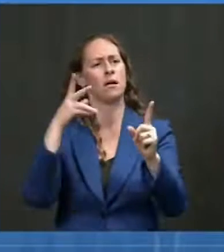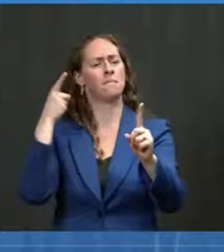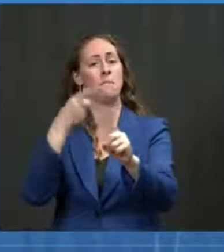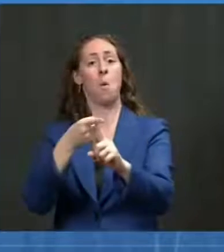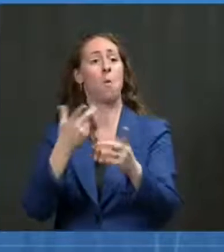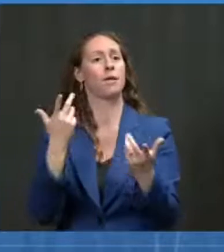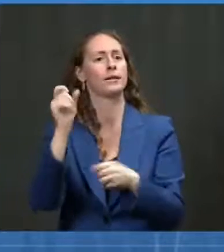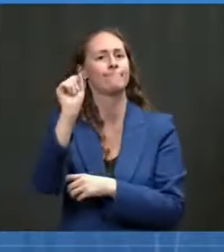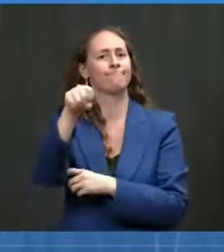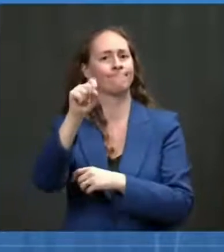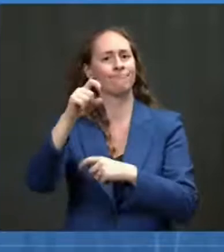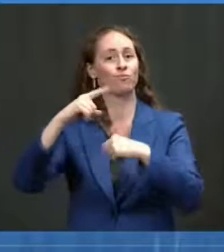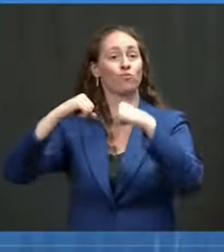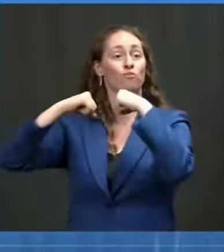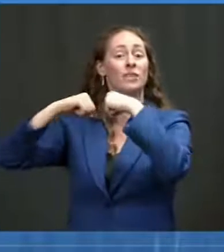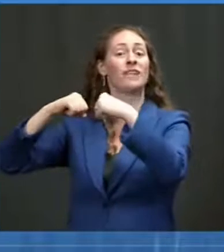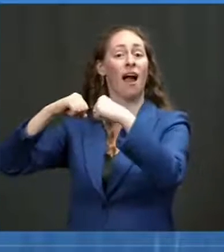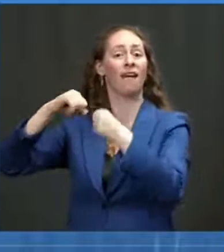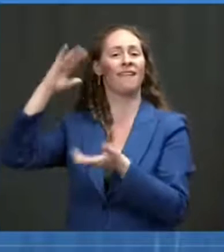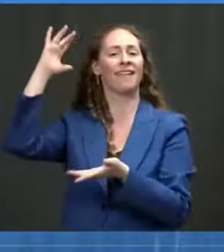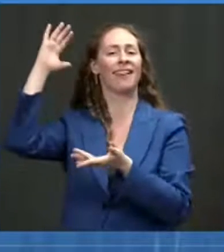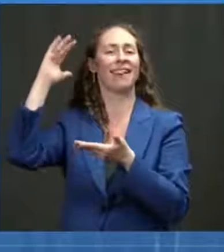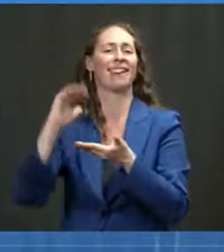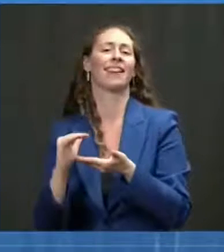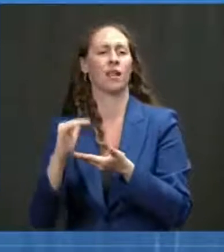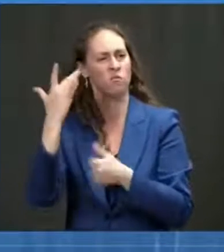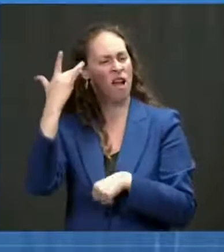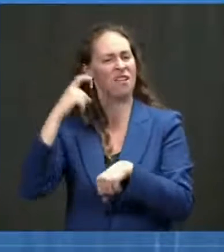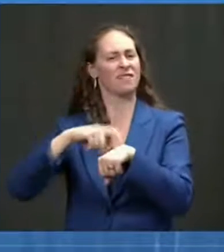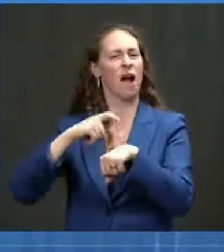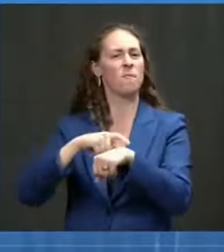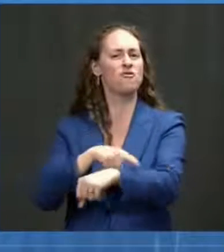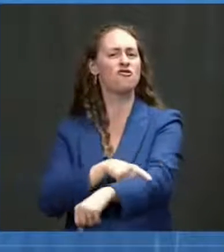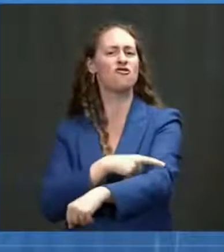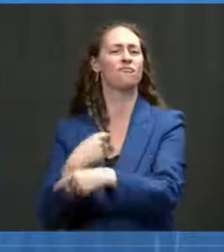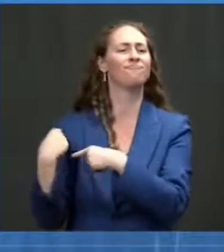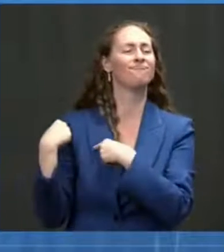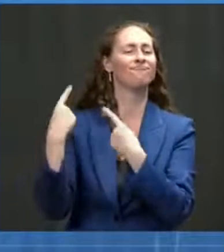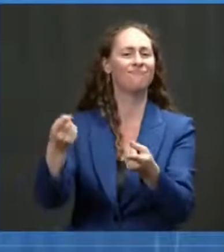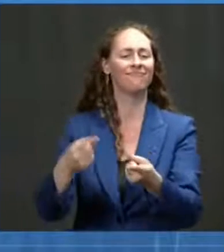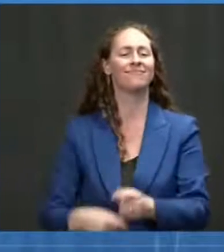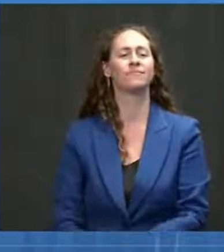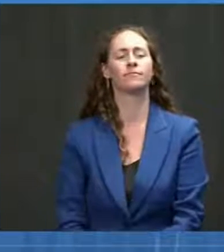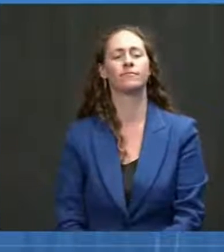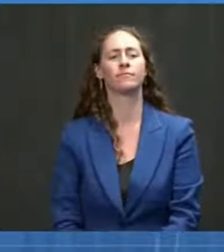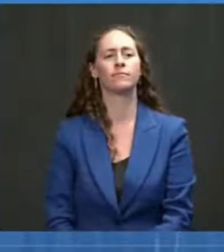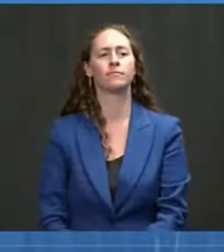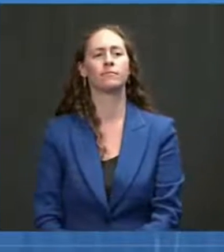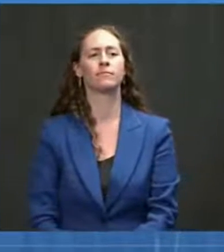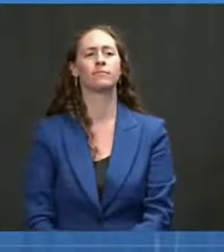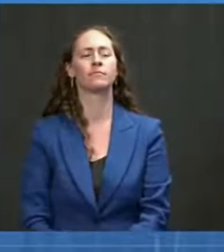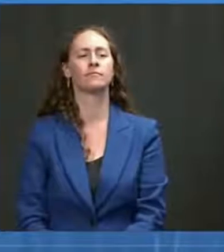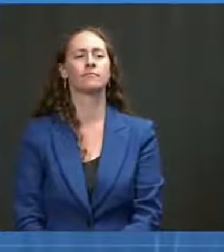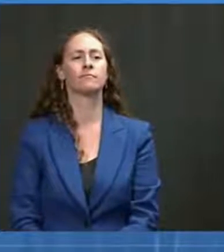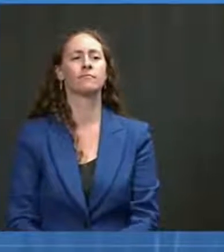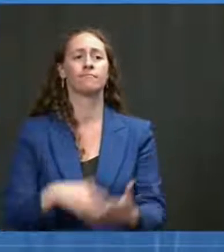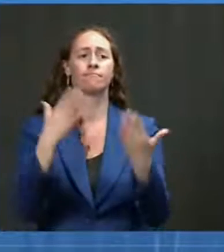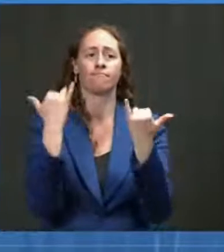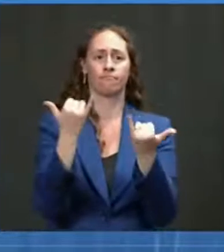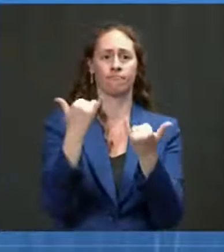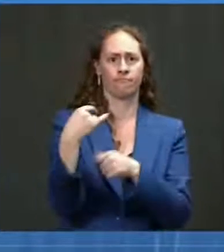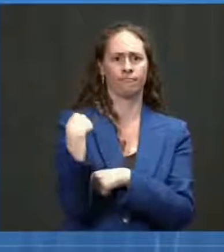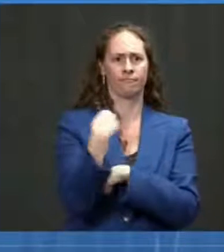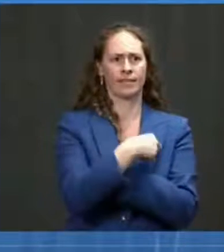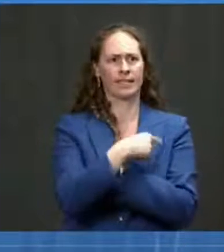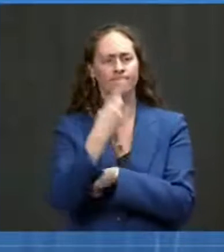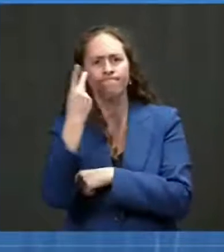Importantly, though, despite waning vaccine effectiveness against infection, data analyzed through July continue to